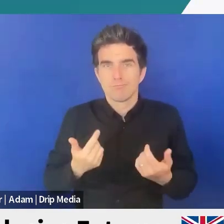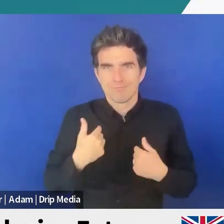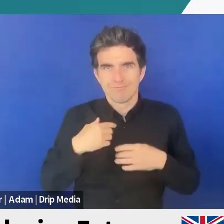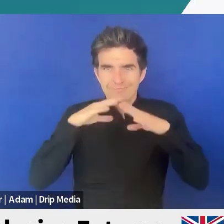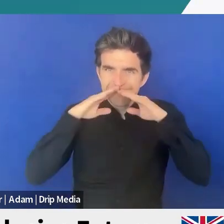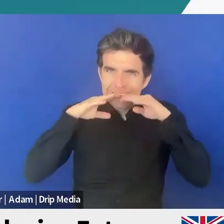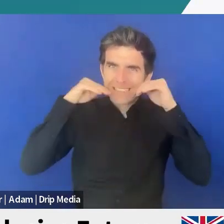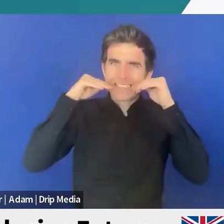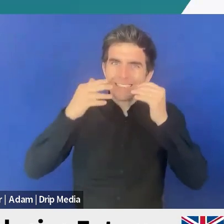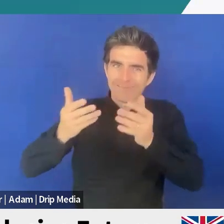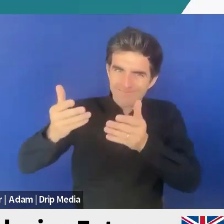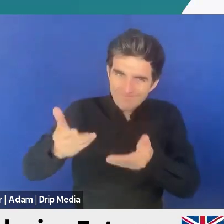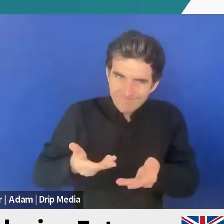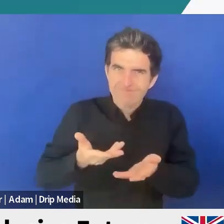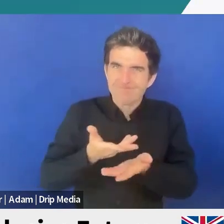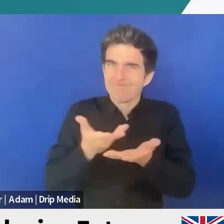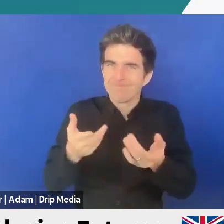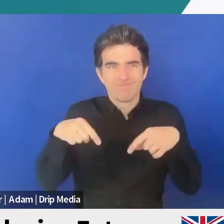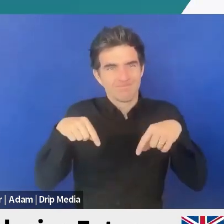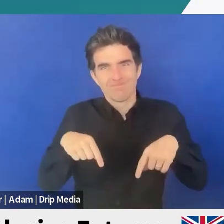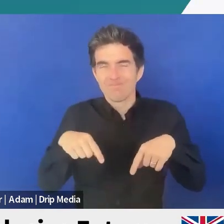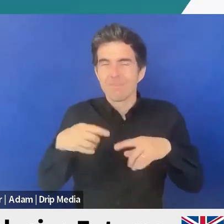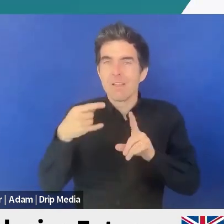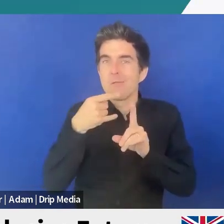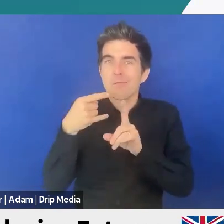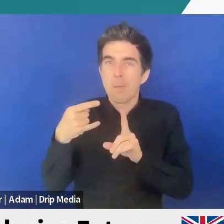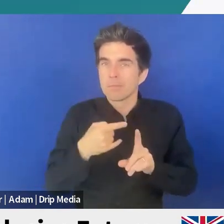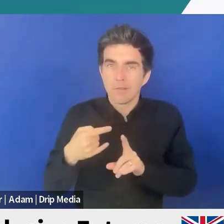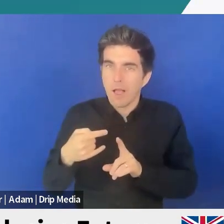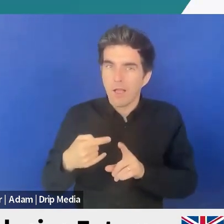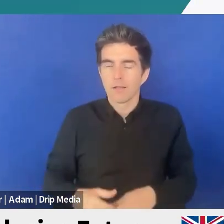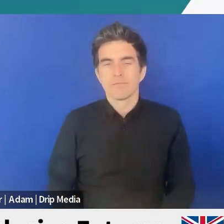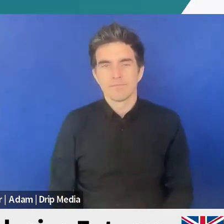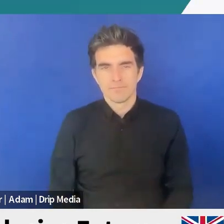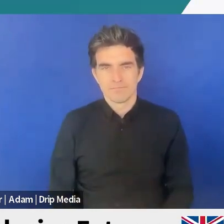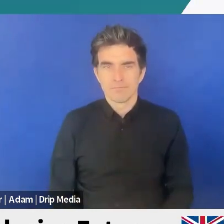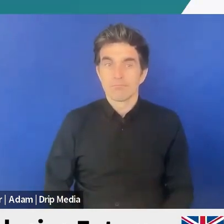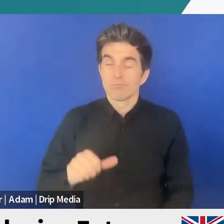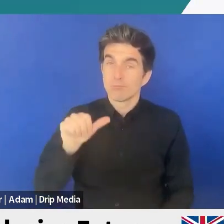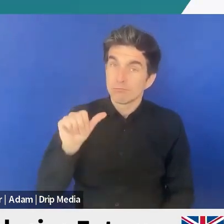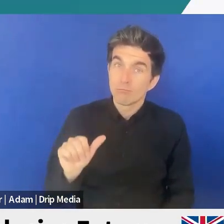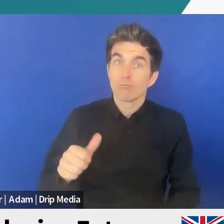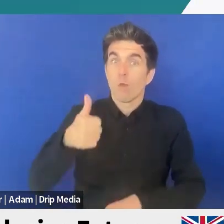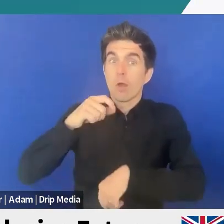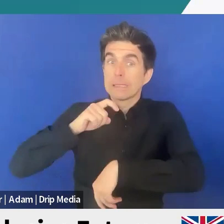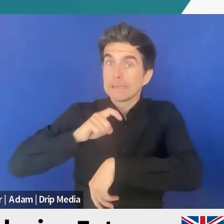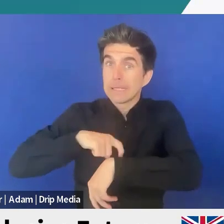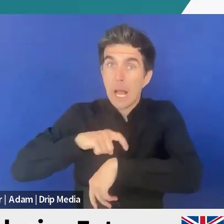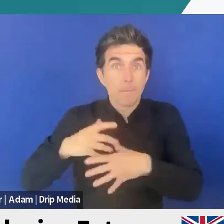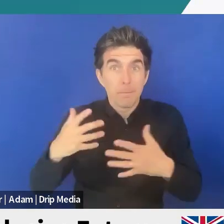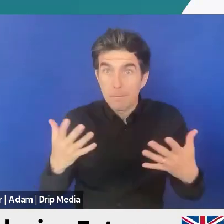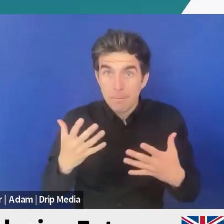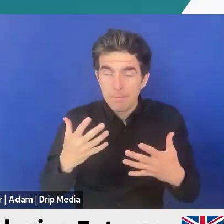finding and enrolling children with disabilities in school. This is the first of our lunchtime web series on